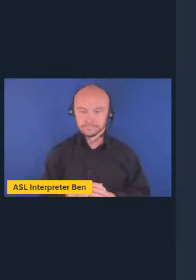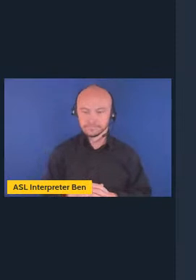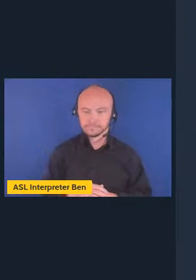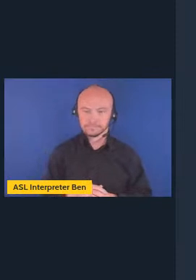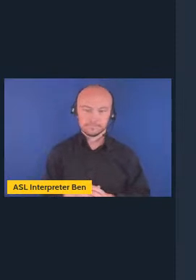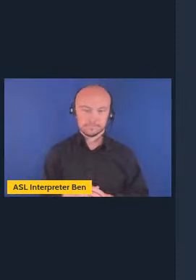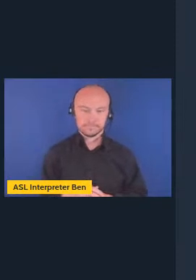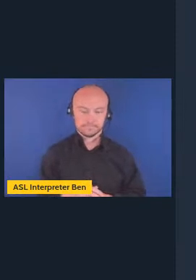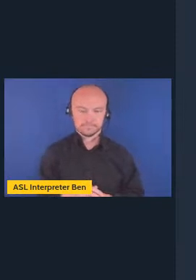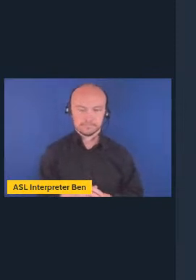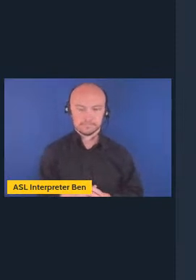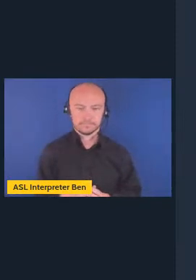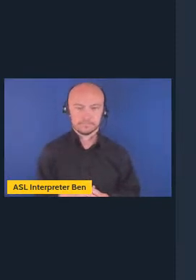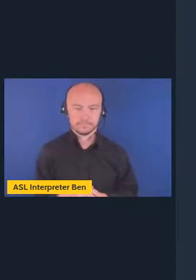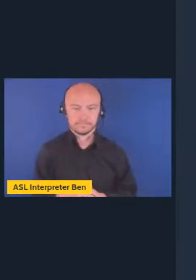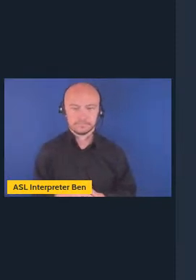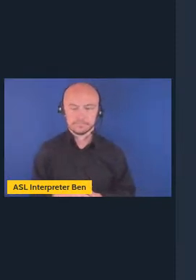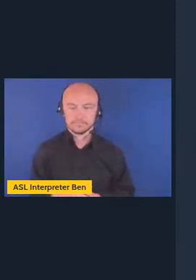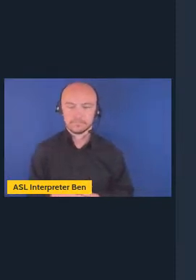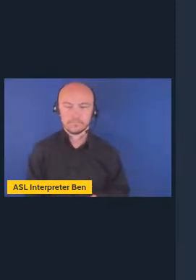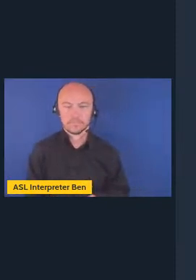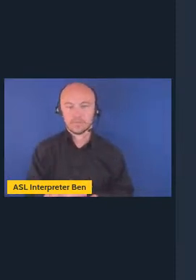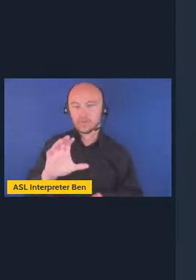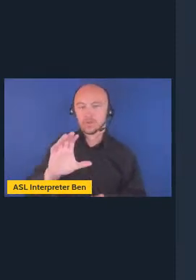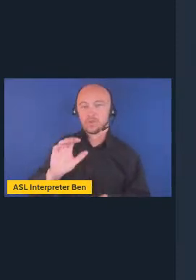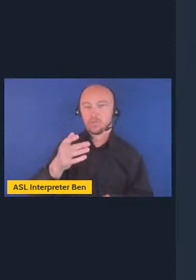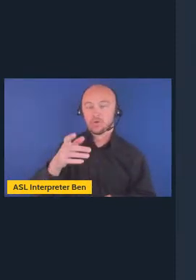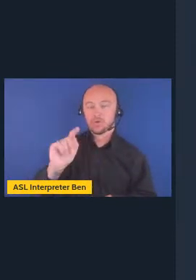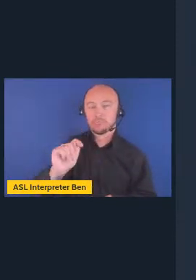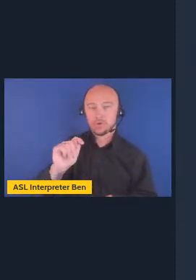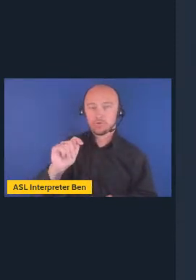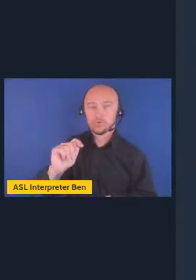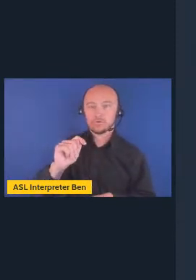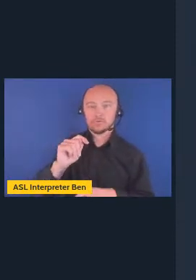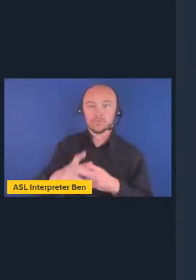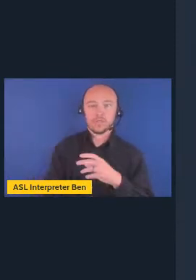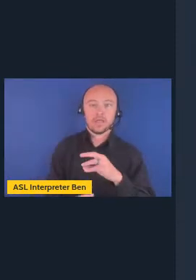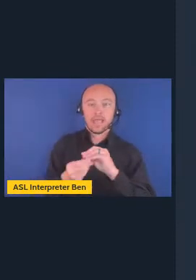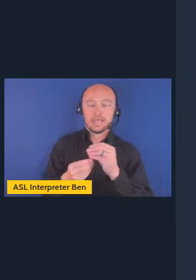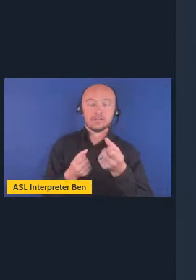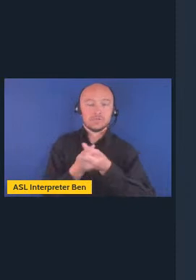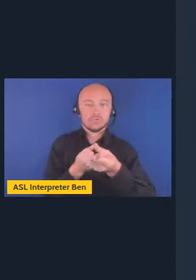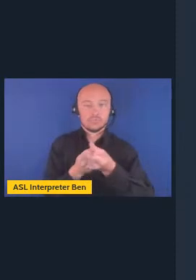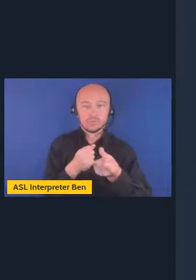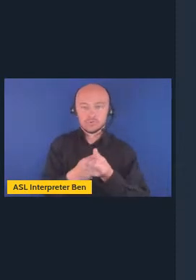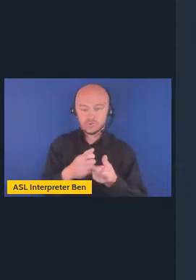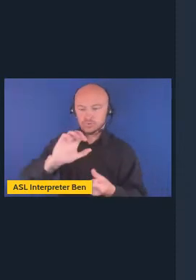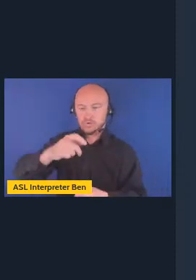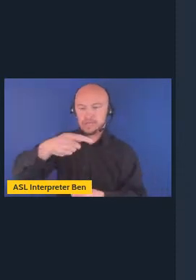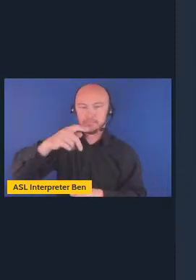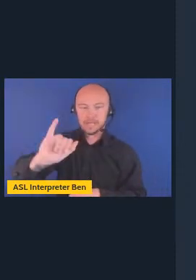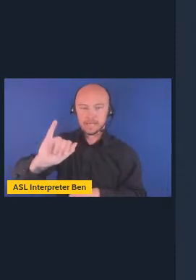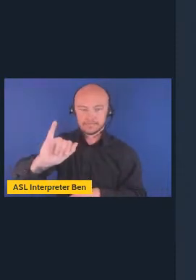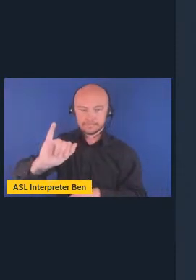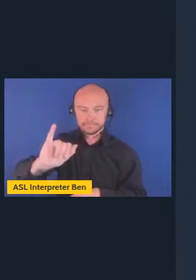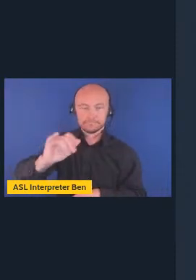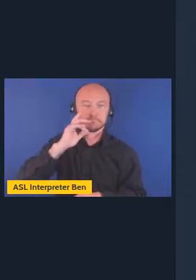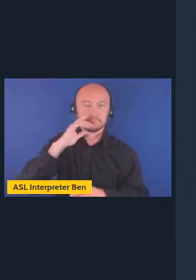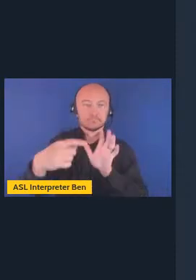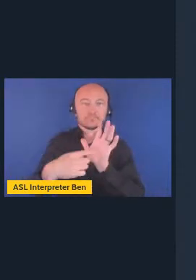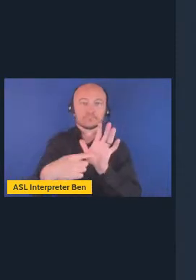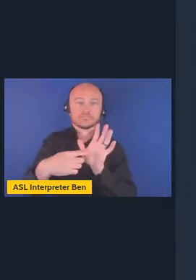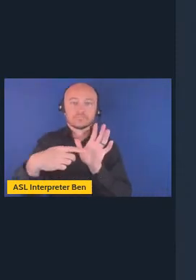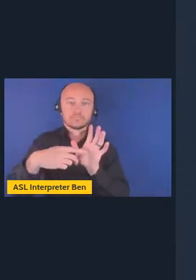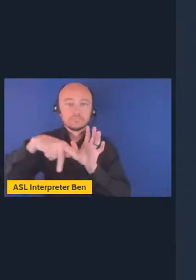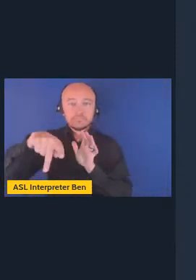The Docker Compose component got a number of updates to increase the coverage of supported APIs in Projen. For example, Projen